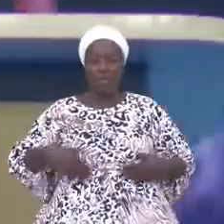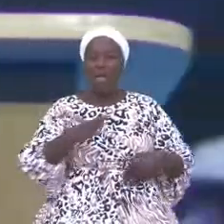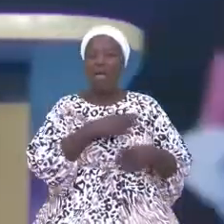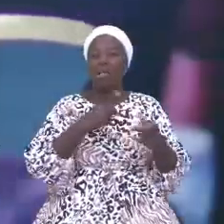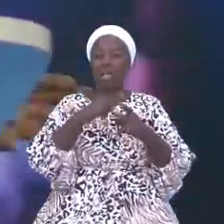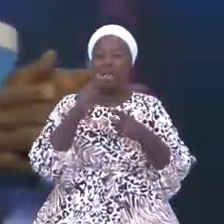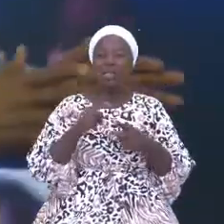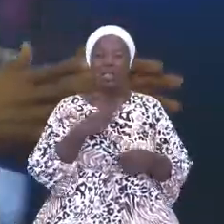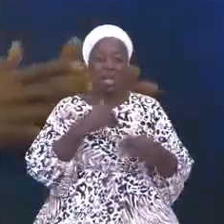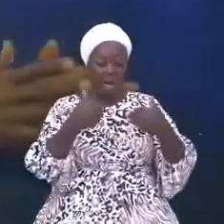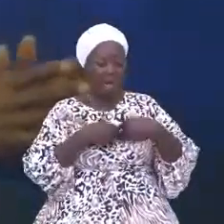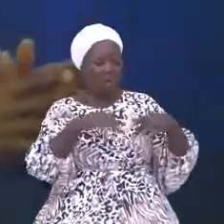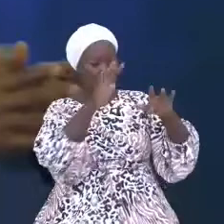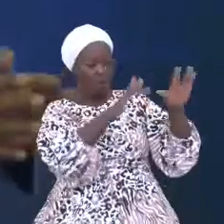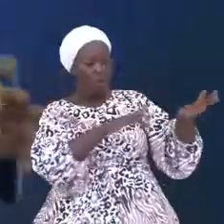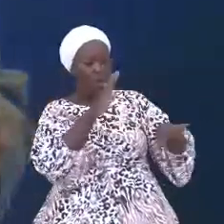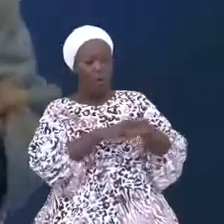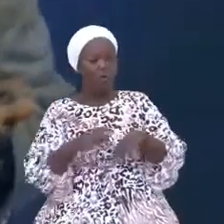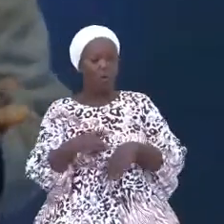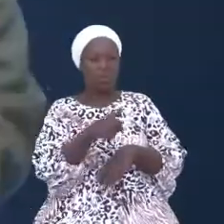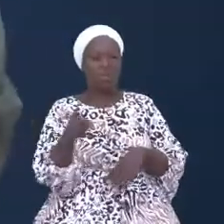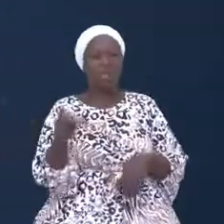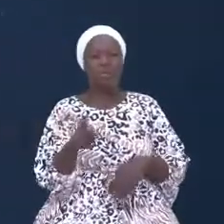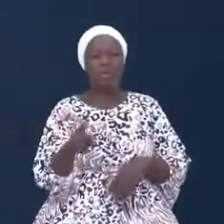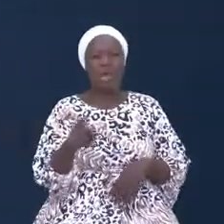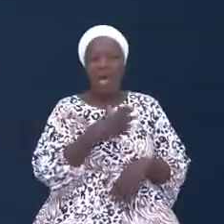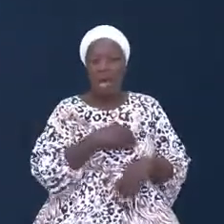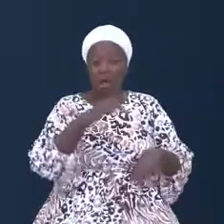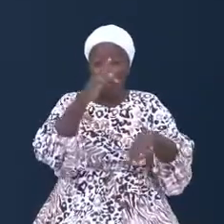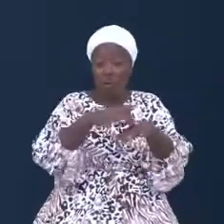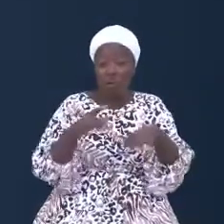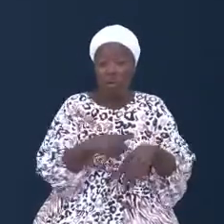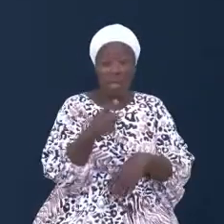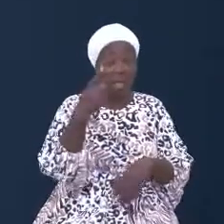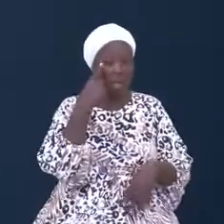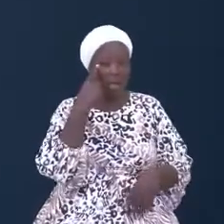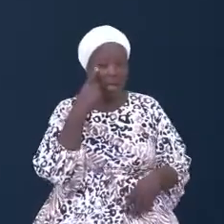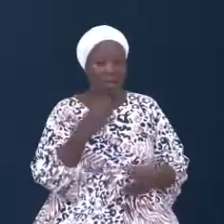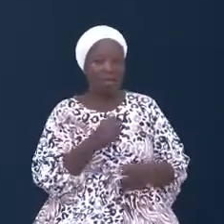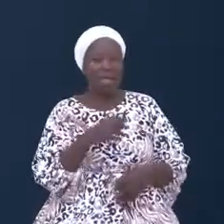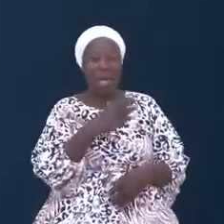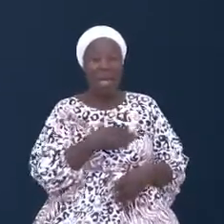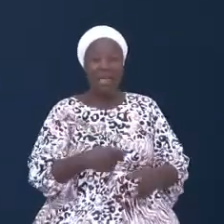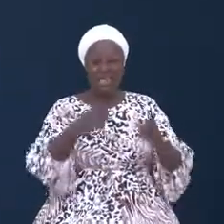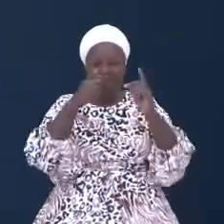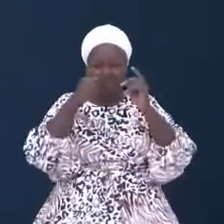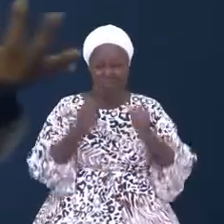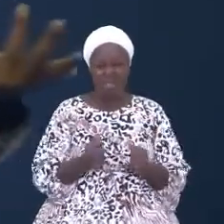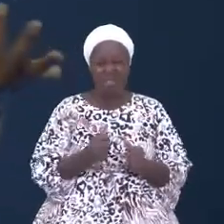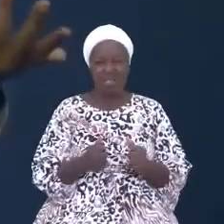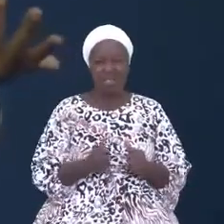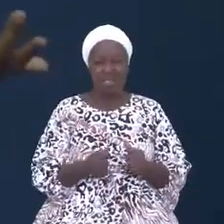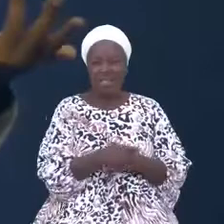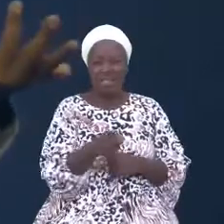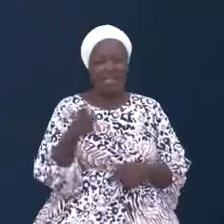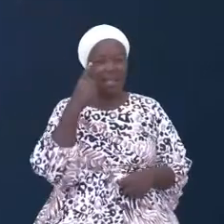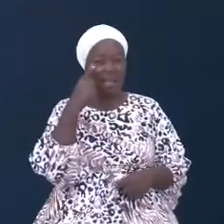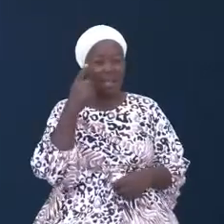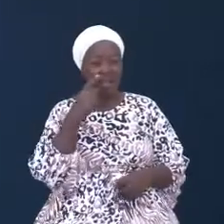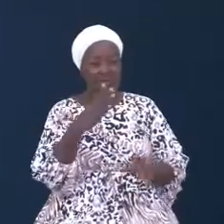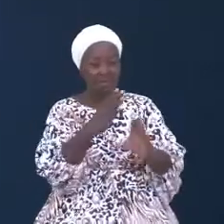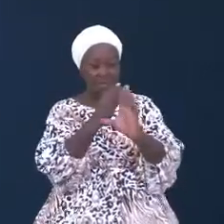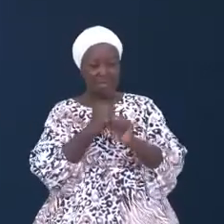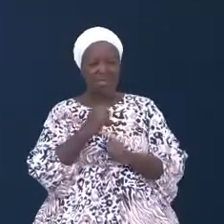had compassion on them and touched their eyes. And immediately their eyes